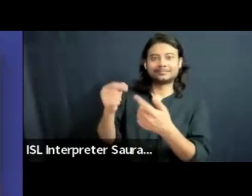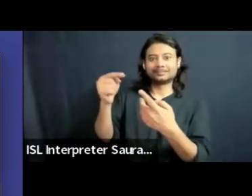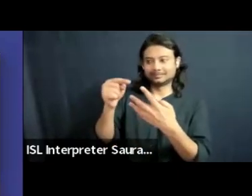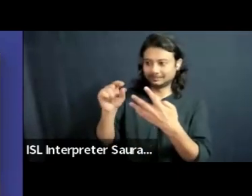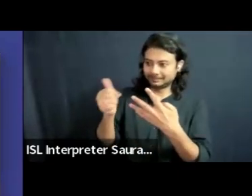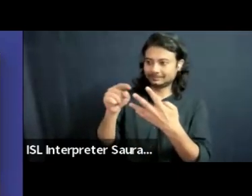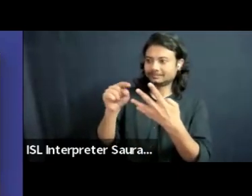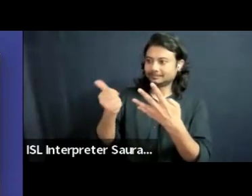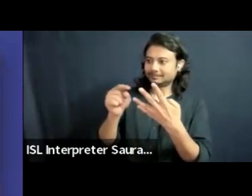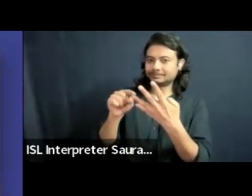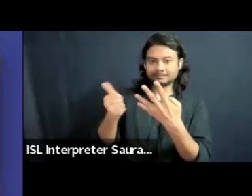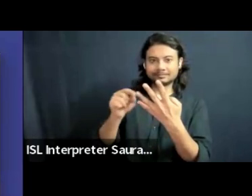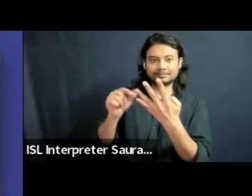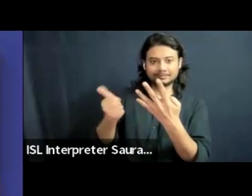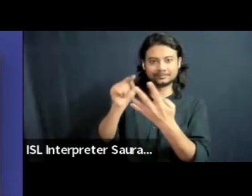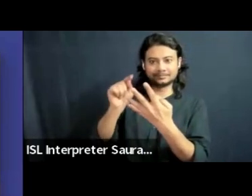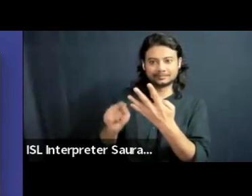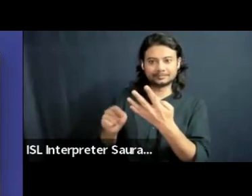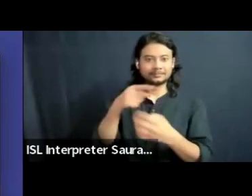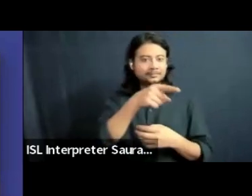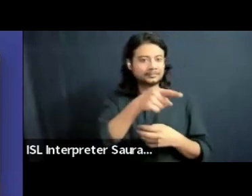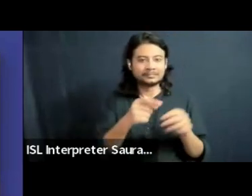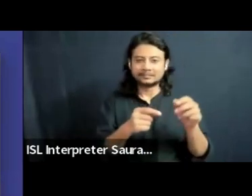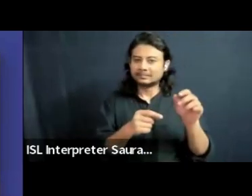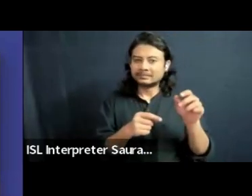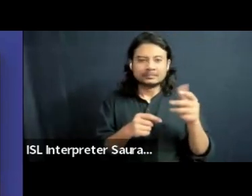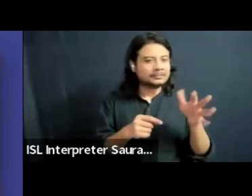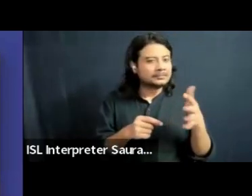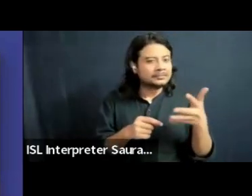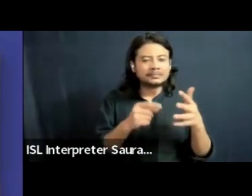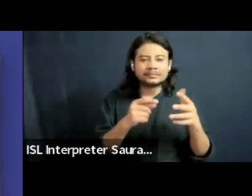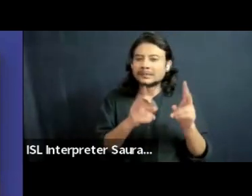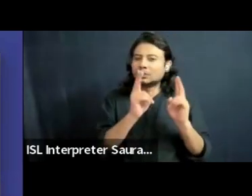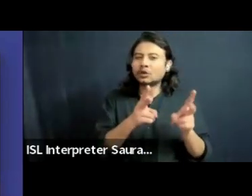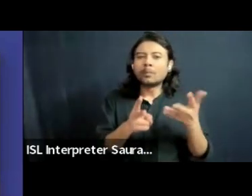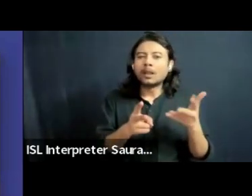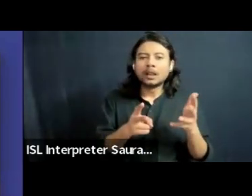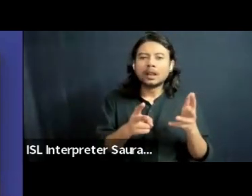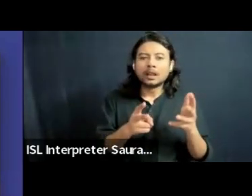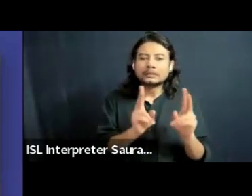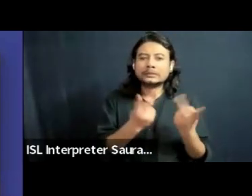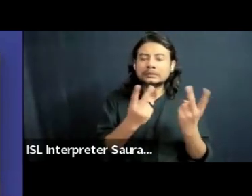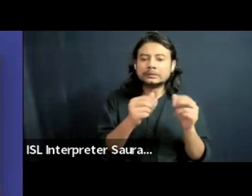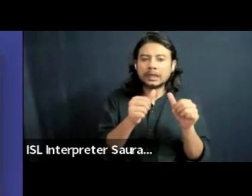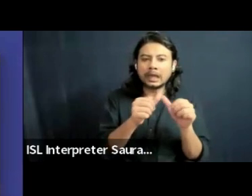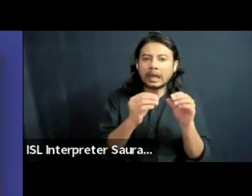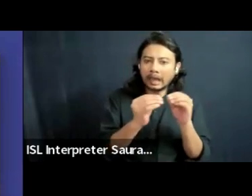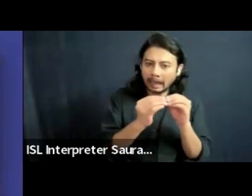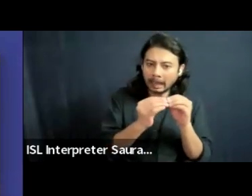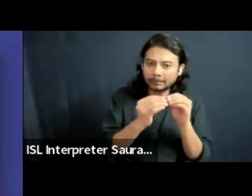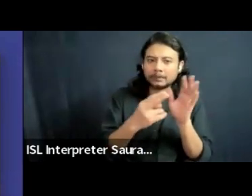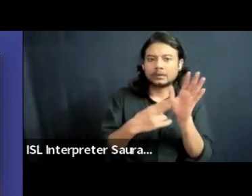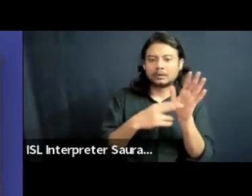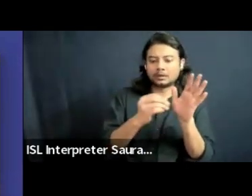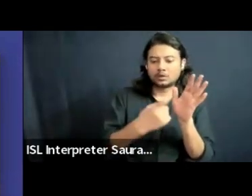this child with disability who is abnormal. We talk about children who